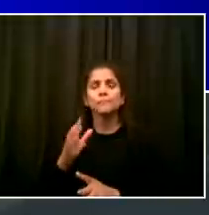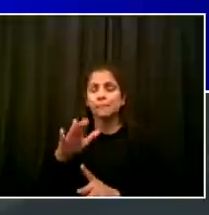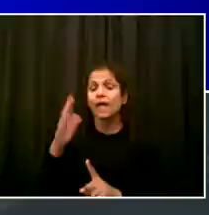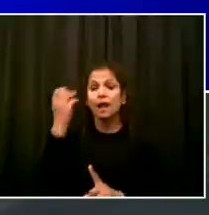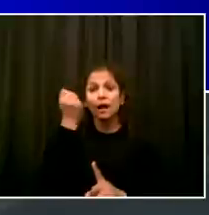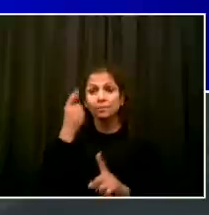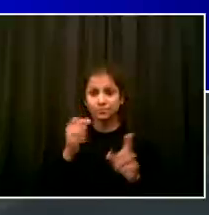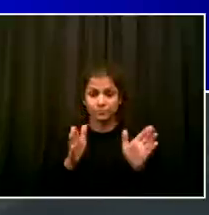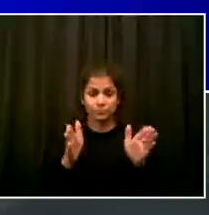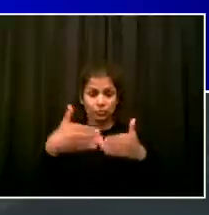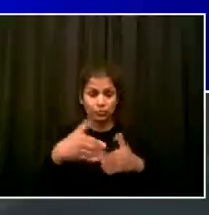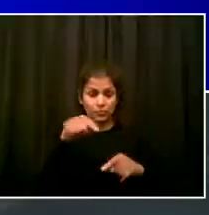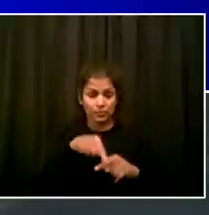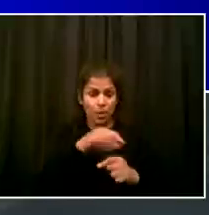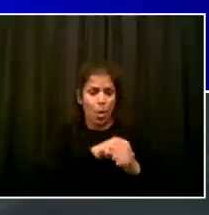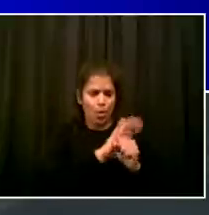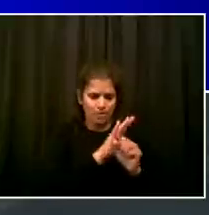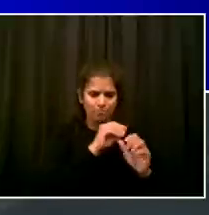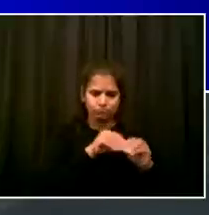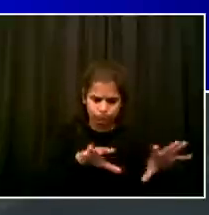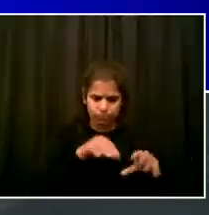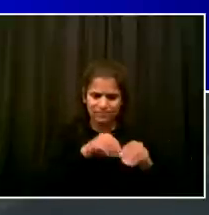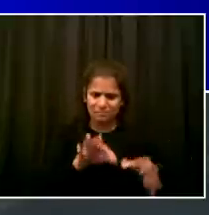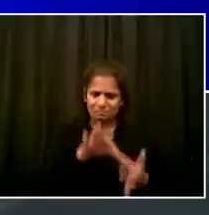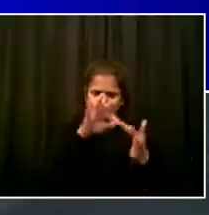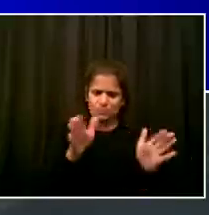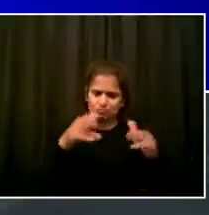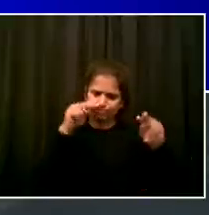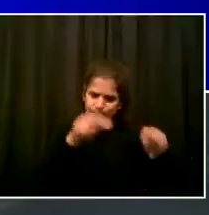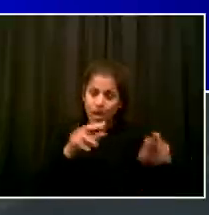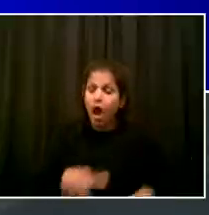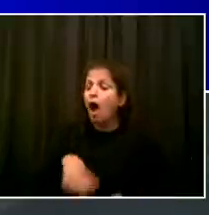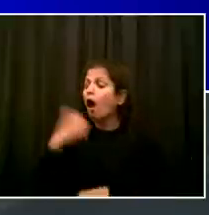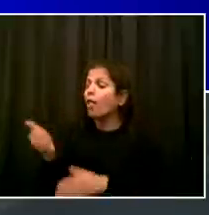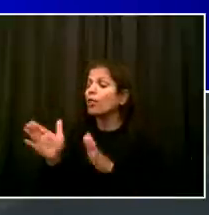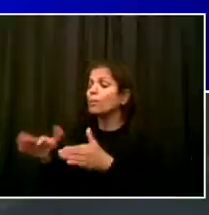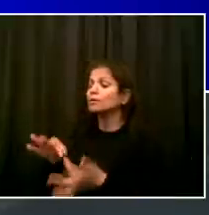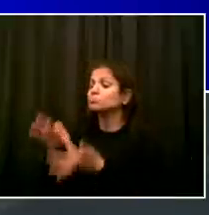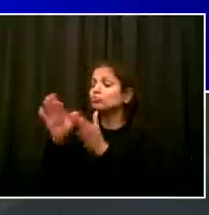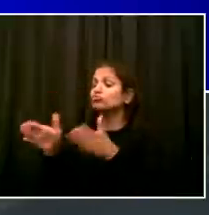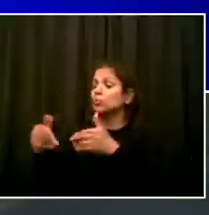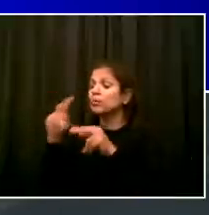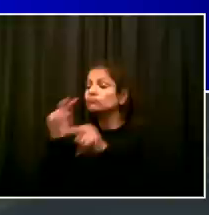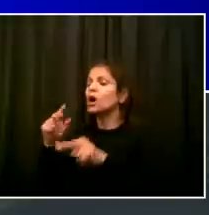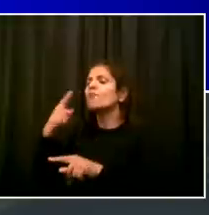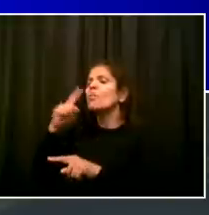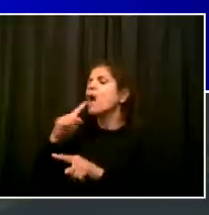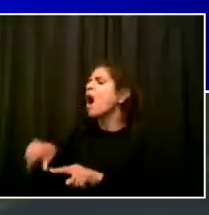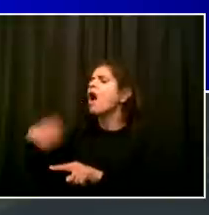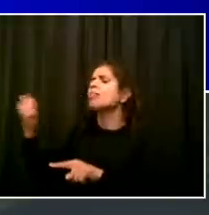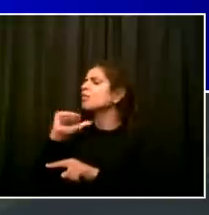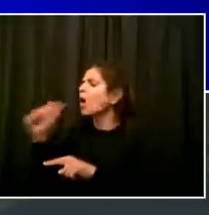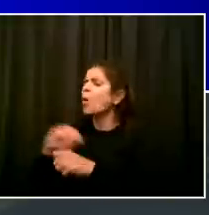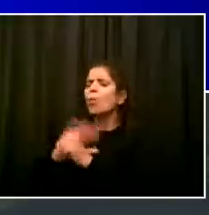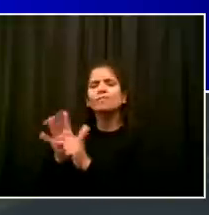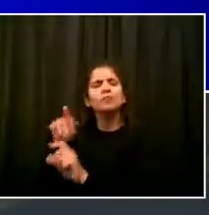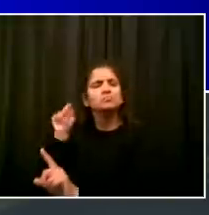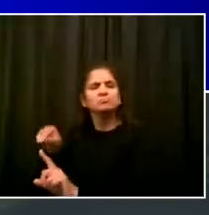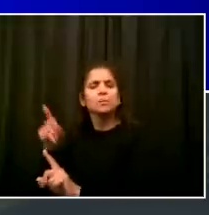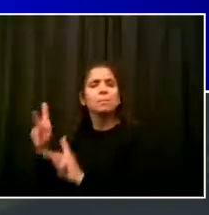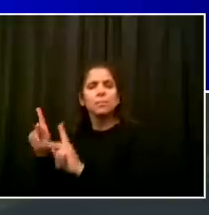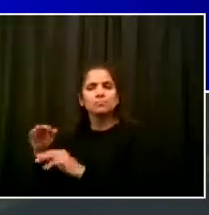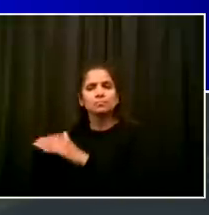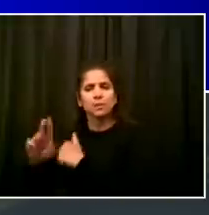deal with whatever's thrown at us? So we'll be looking at total capacity going forward, all patients in health and hospitals ICUs. To date,